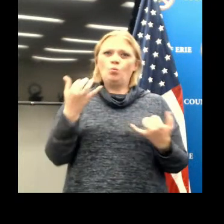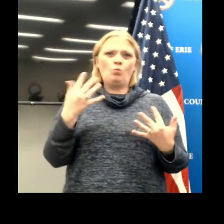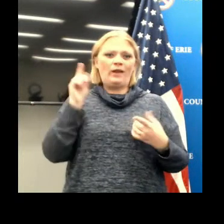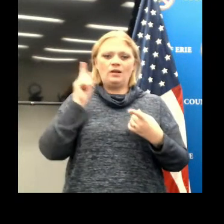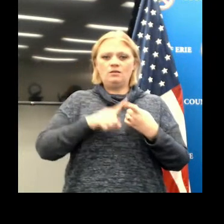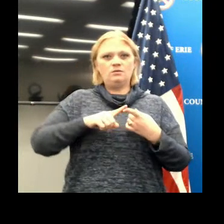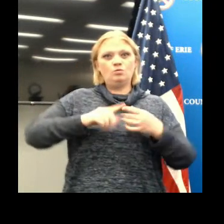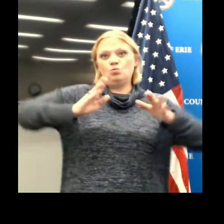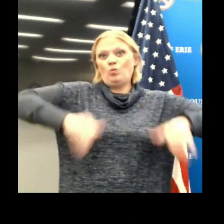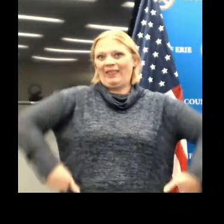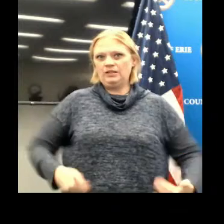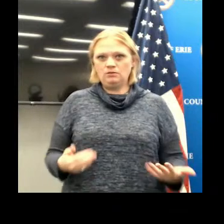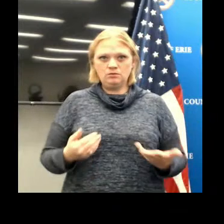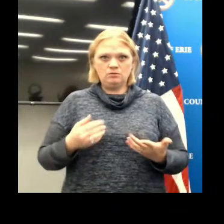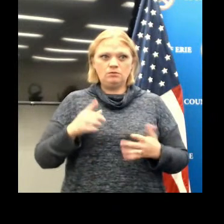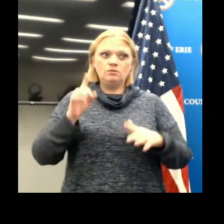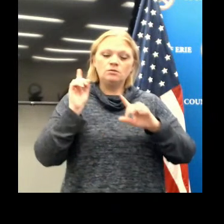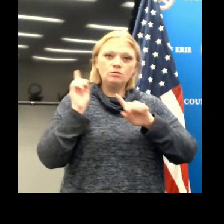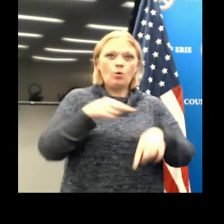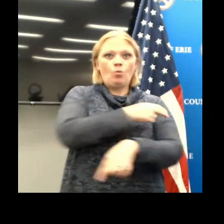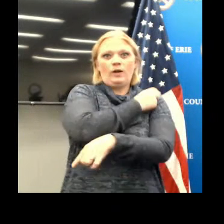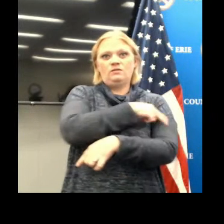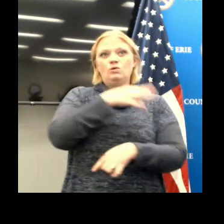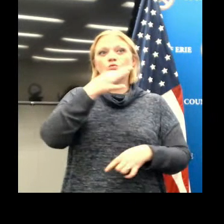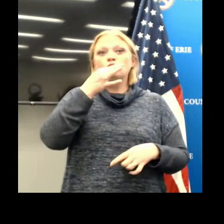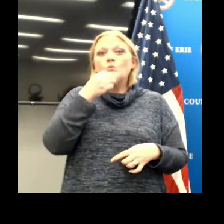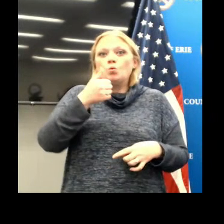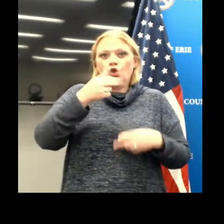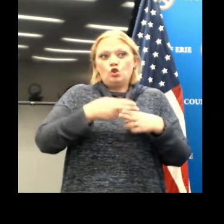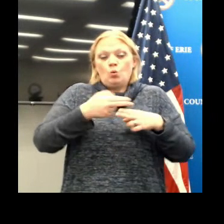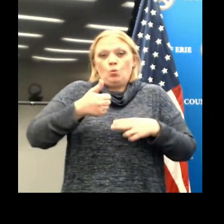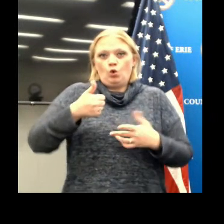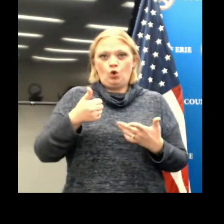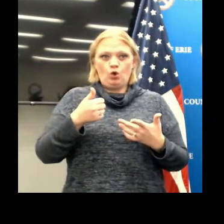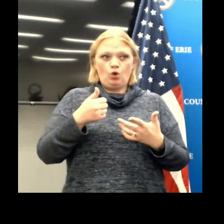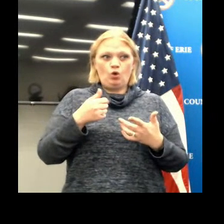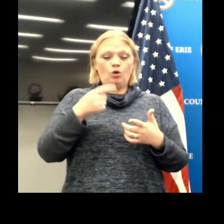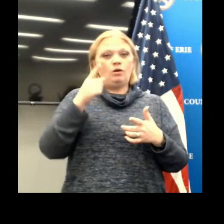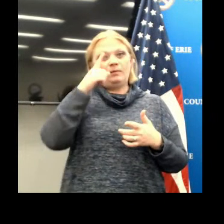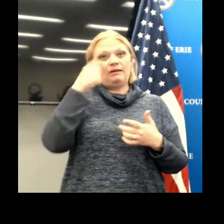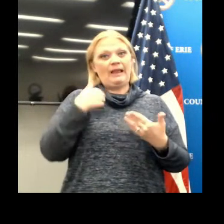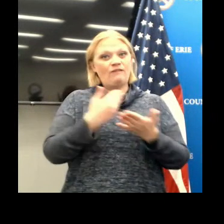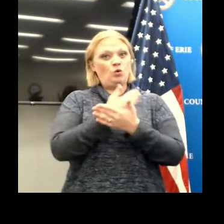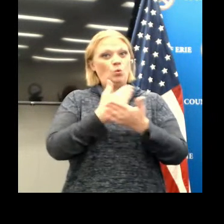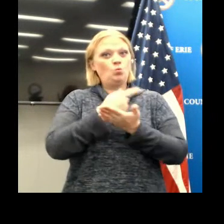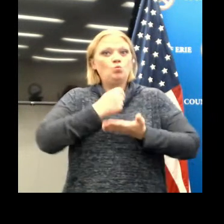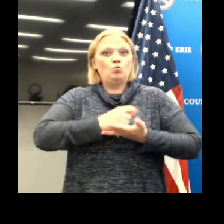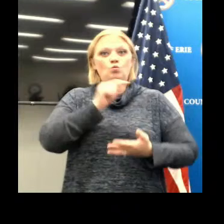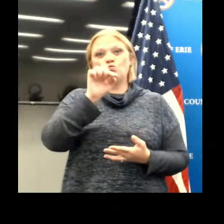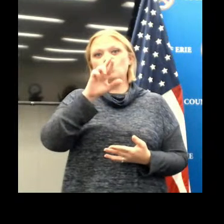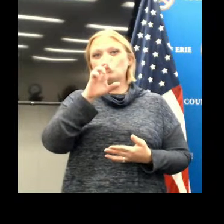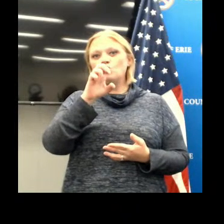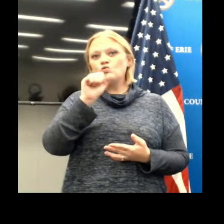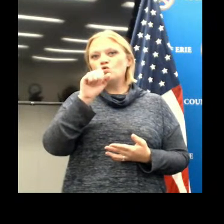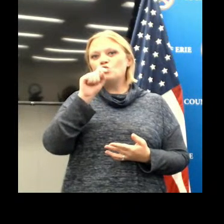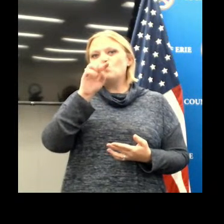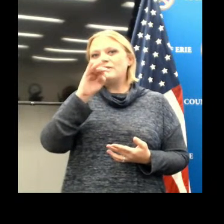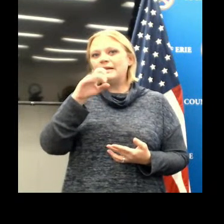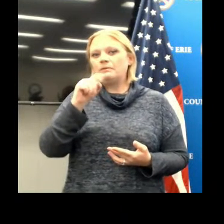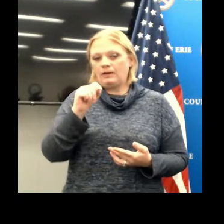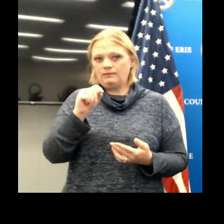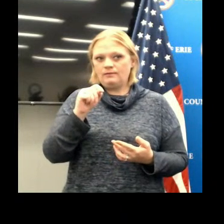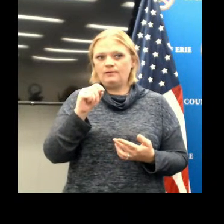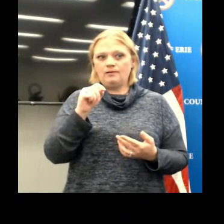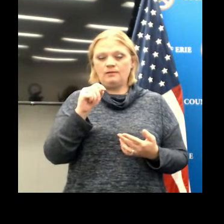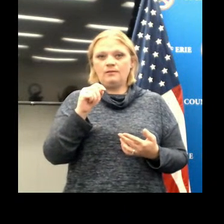late. Go there sooner to the hospital so you can be treated with the new treatments that exist, and there'll be a much greater chance that you will not be in the